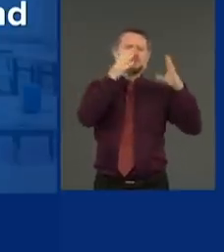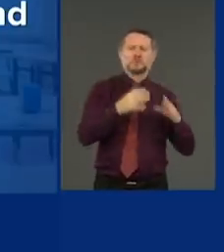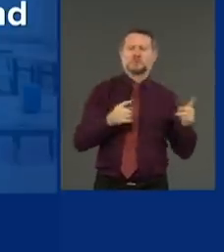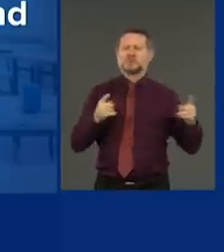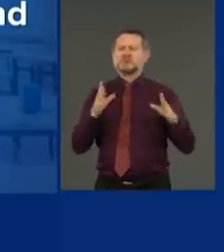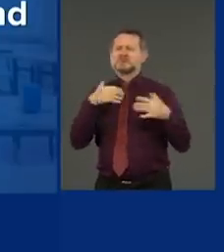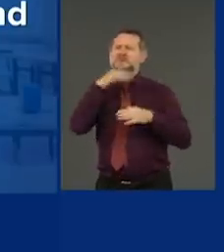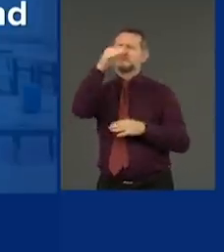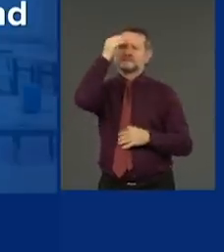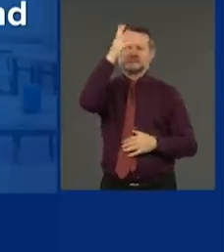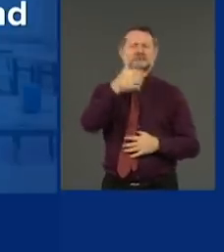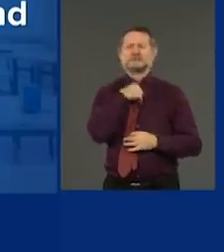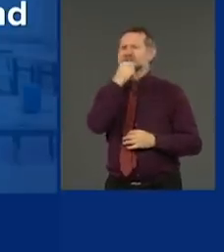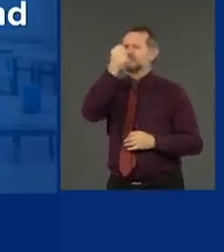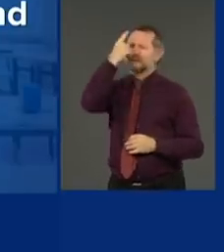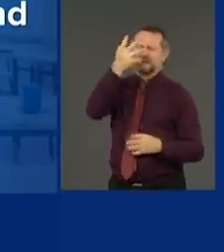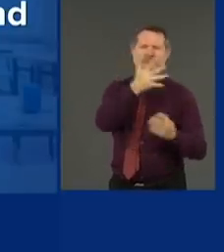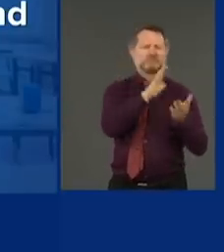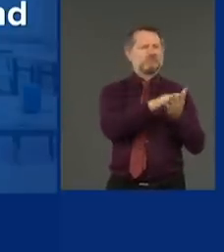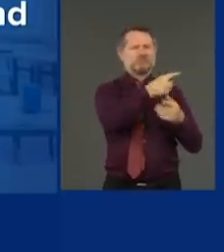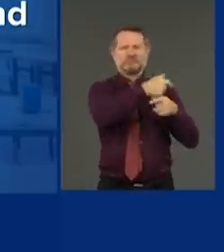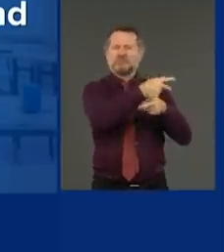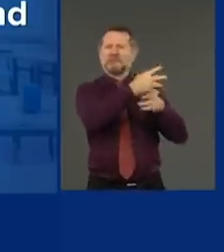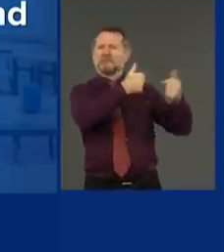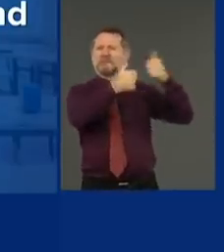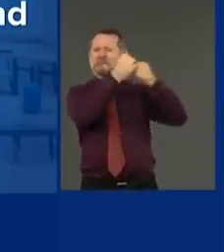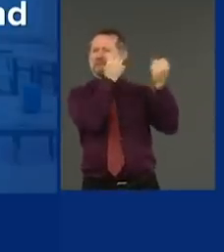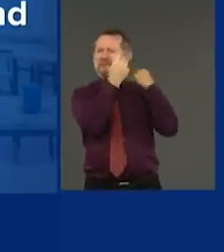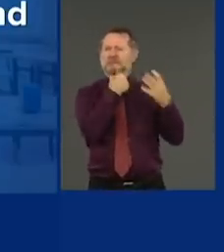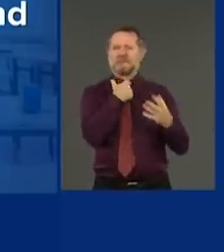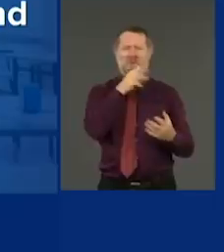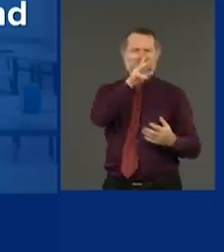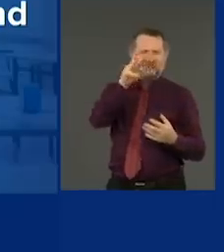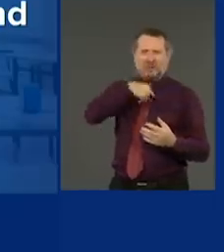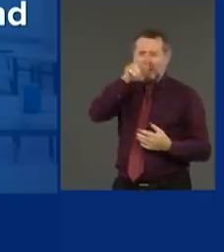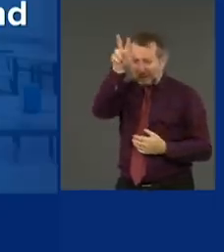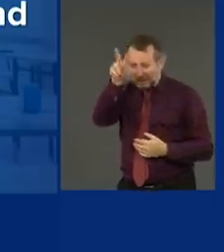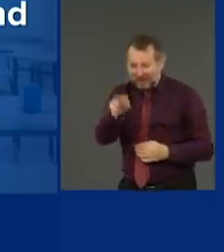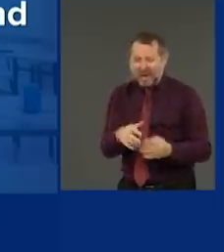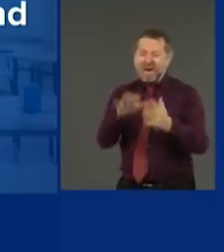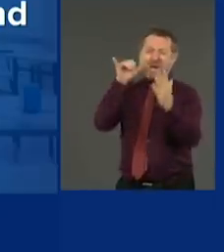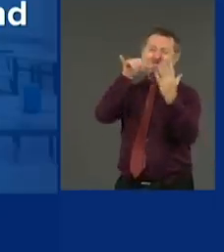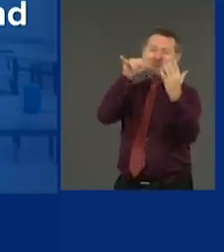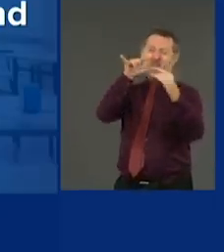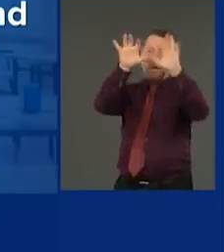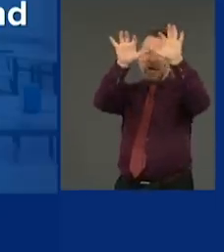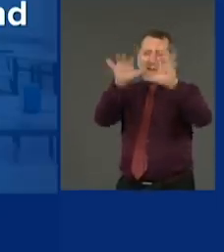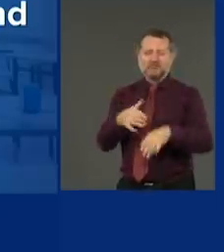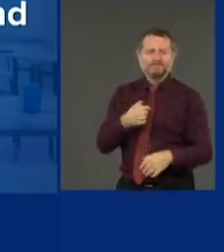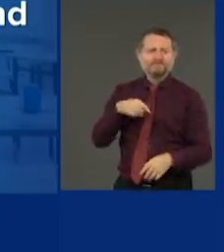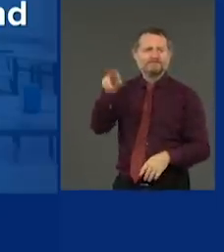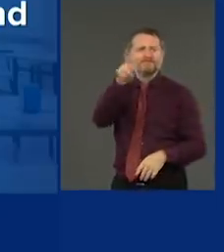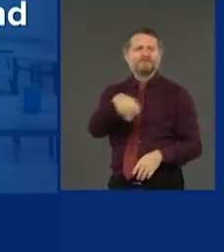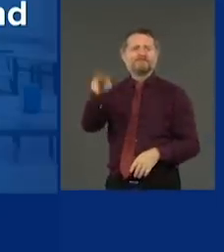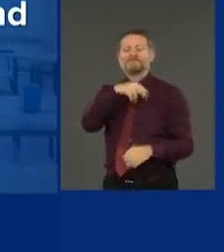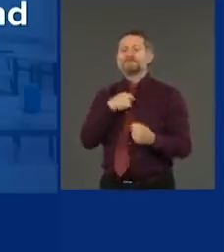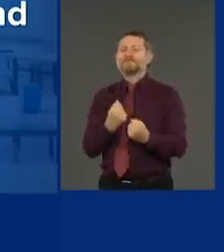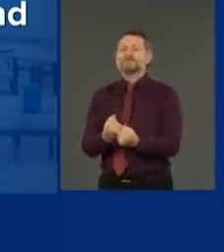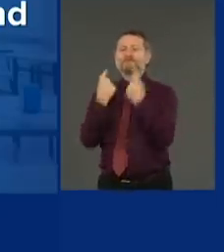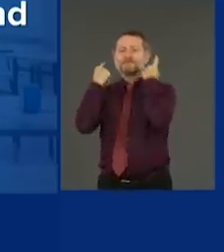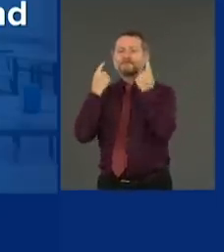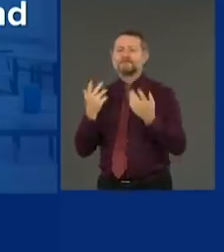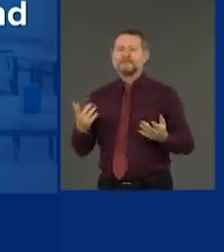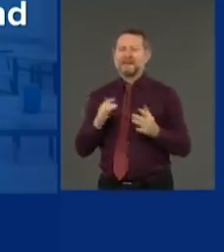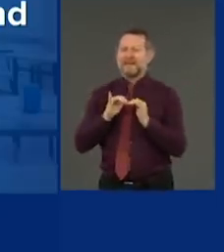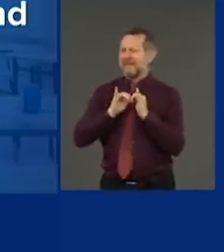they're not explaining it, it's up on the web, I can't understand what they're saying, I don't understand how they would find out if